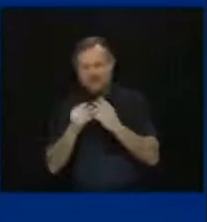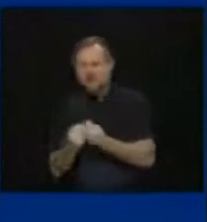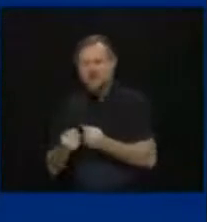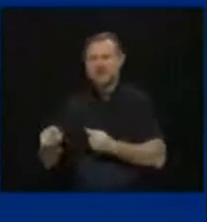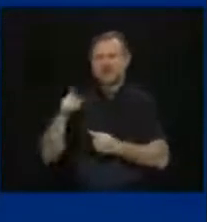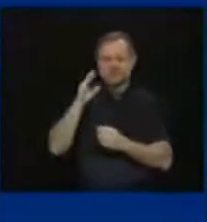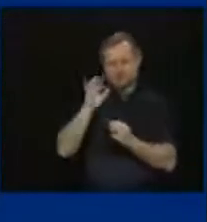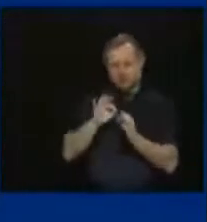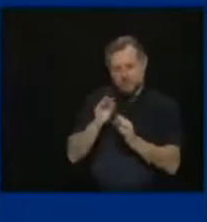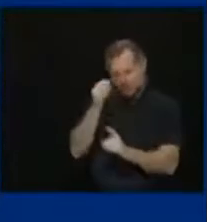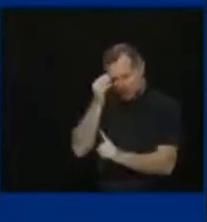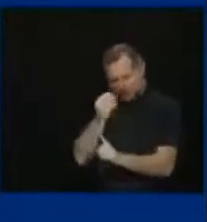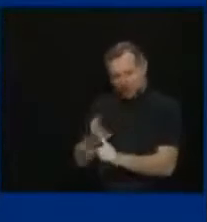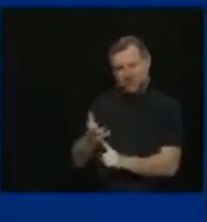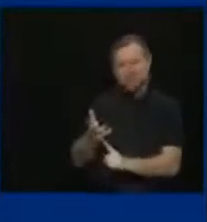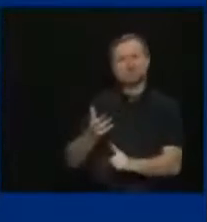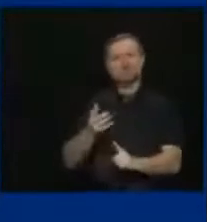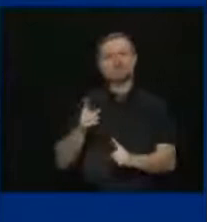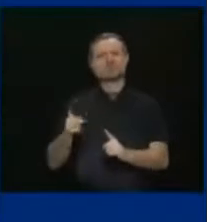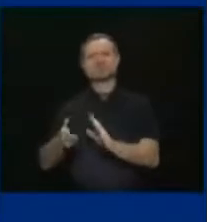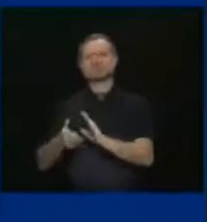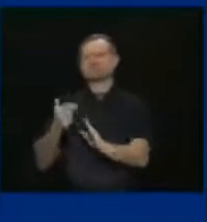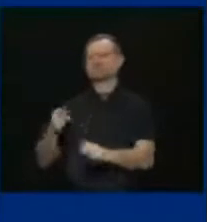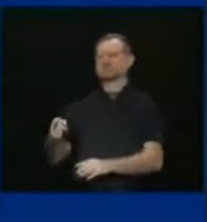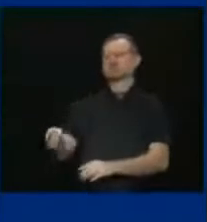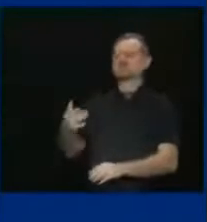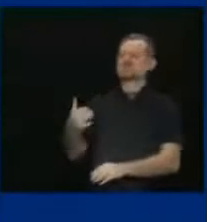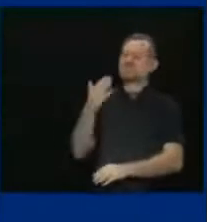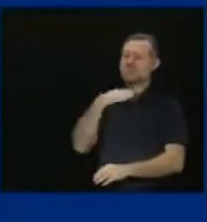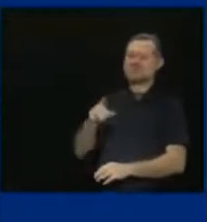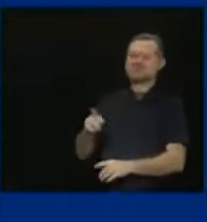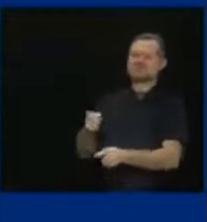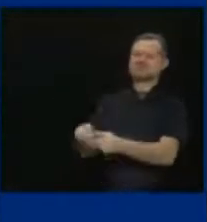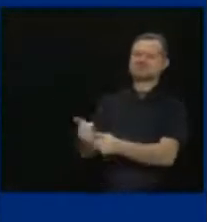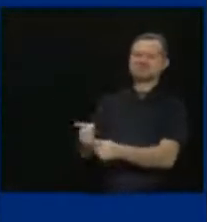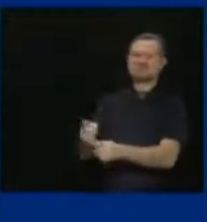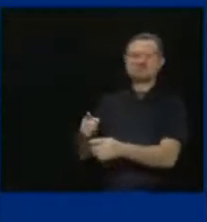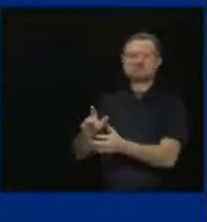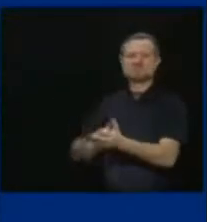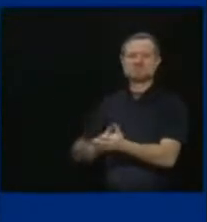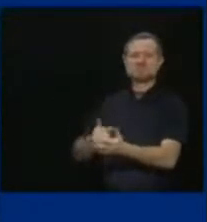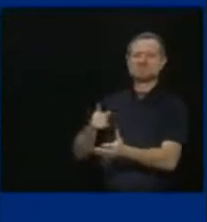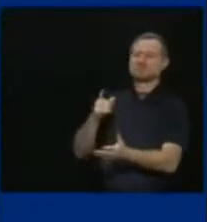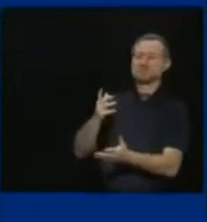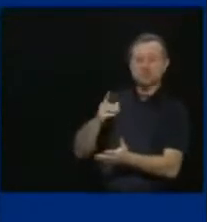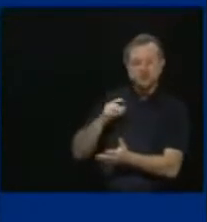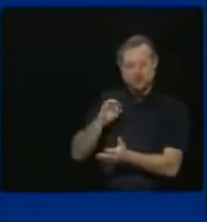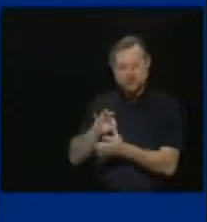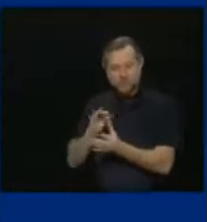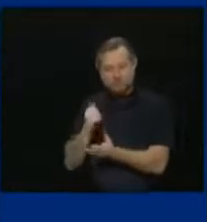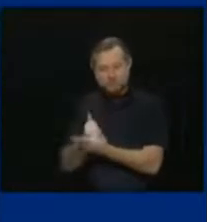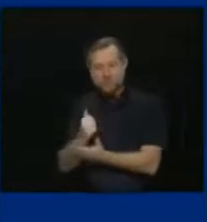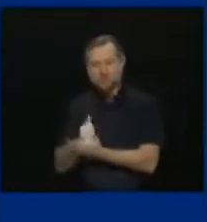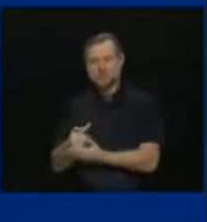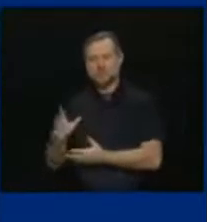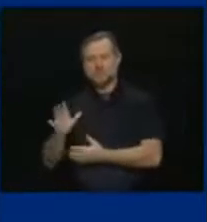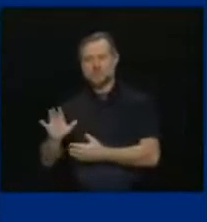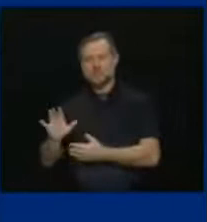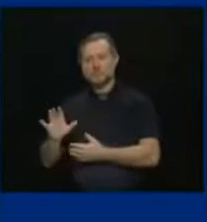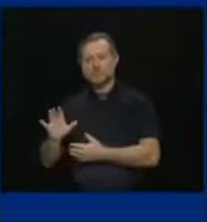be stigma associated with seeking medication-assisted treatment or any other variation that you need to get yourself in